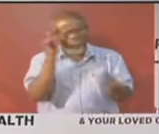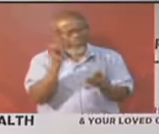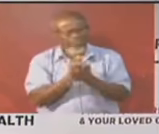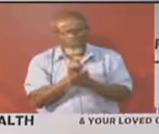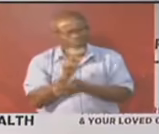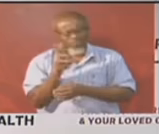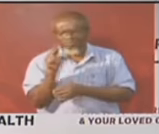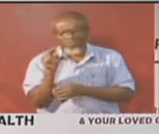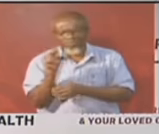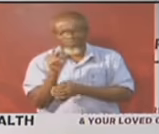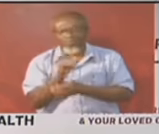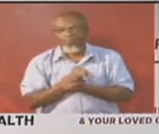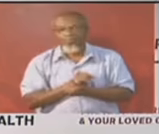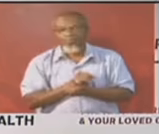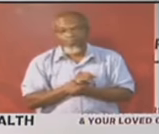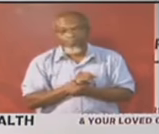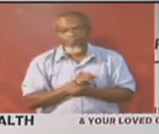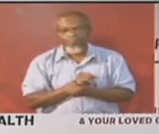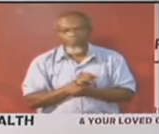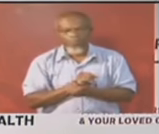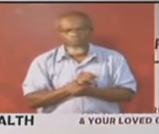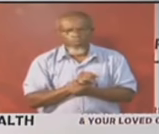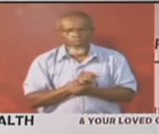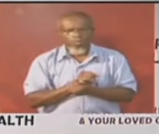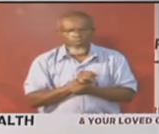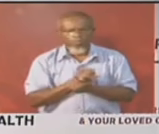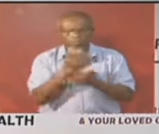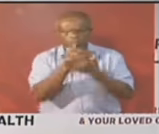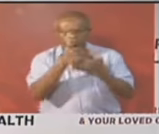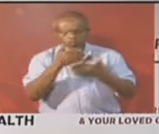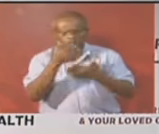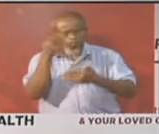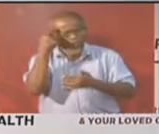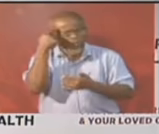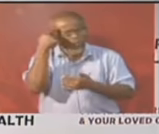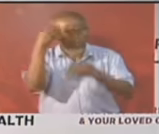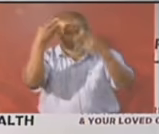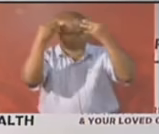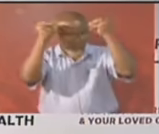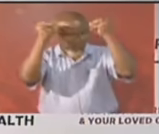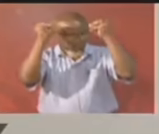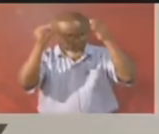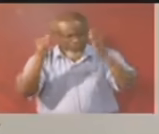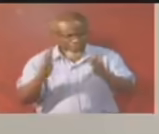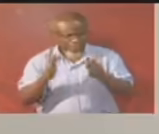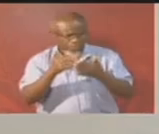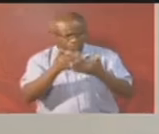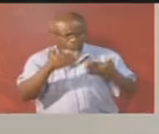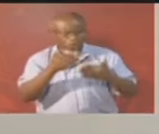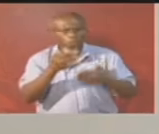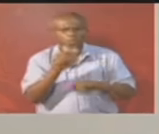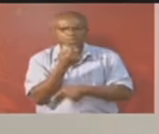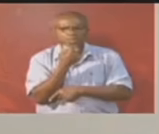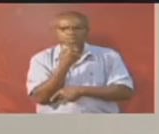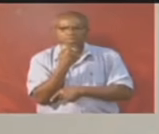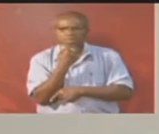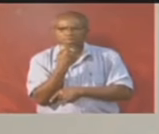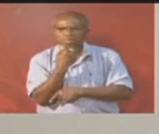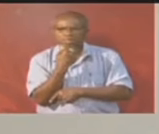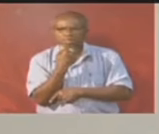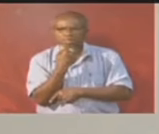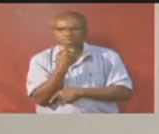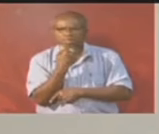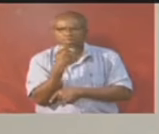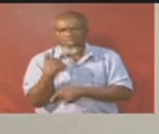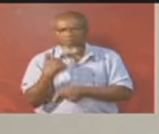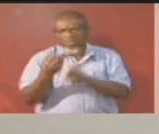Now, I believe that the minister would have, in his previous announcements, spoken about the additional